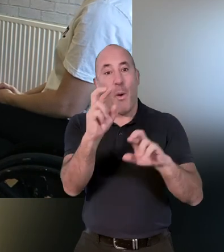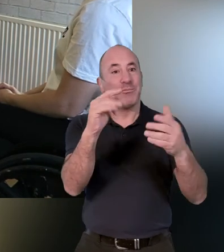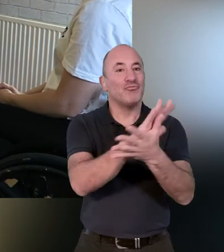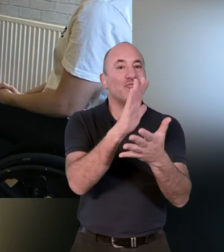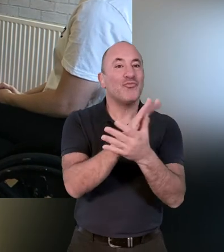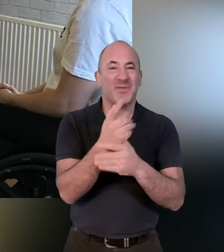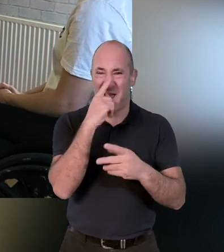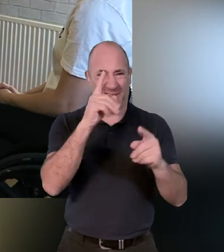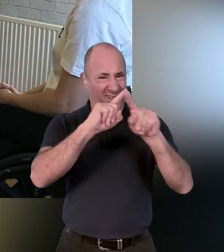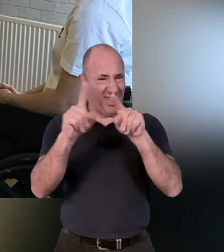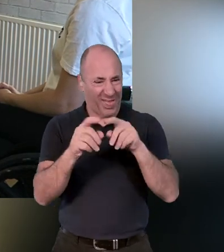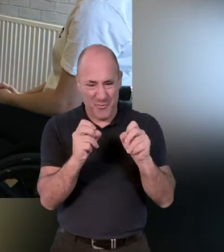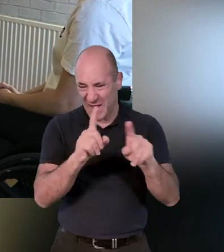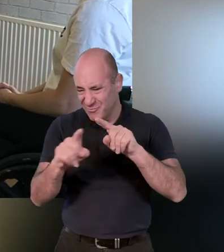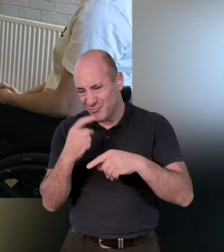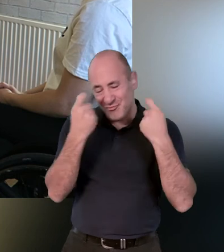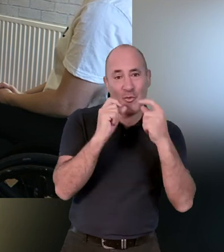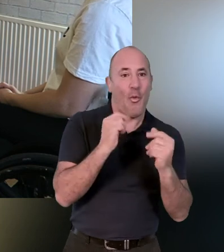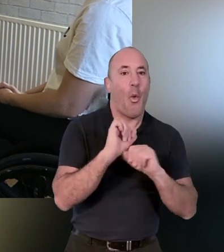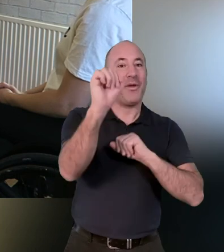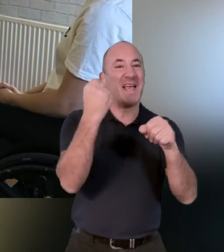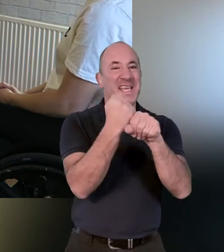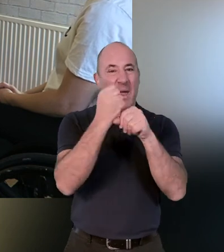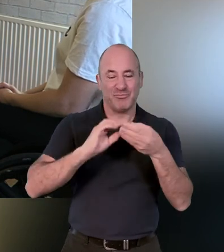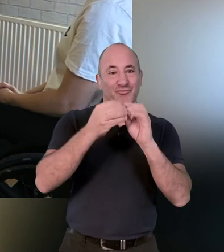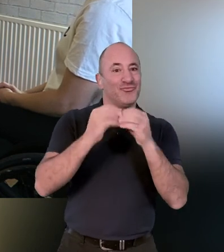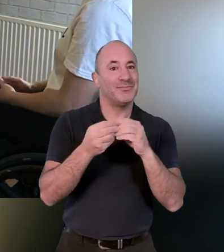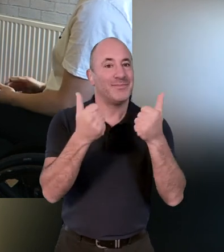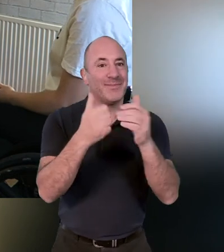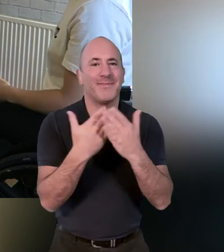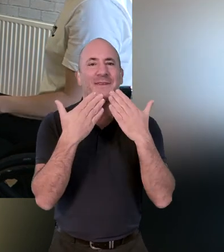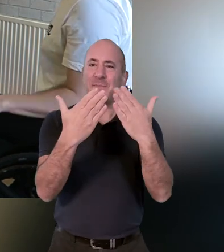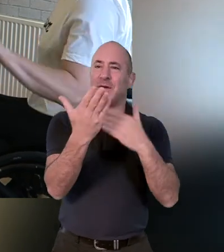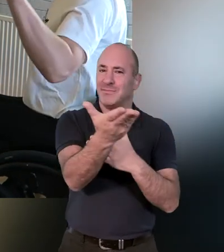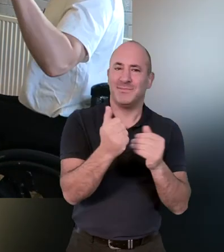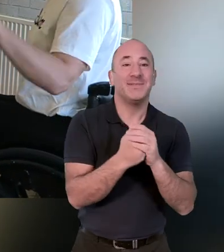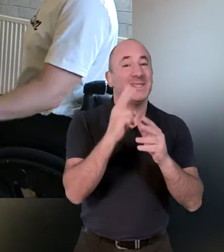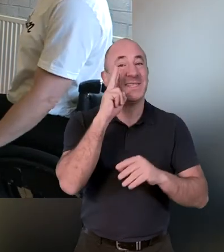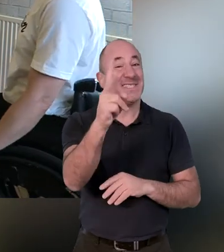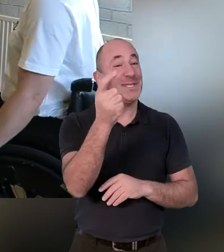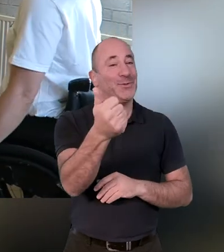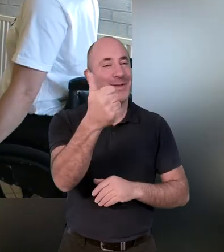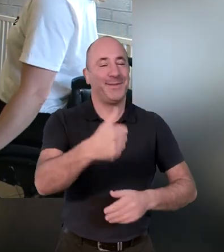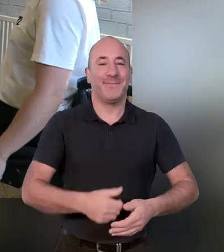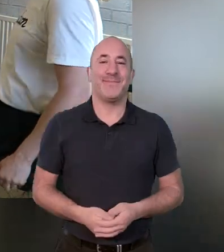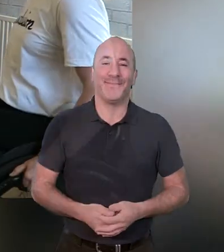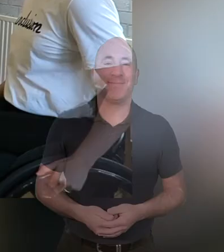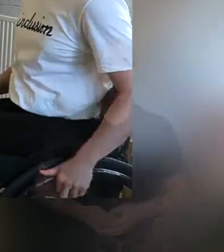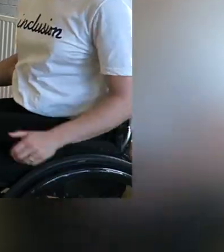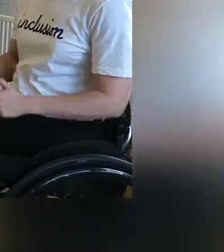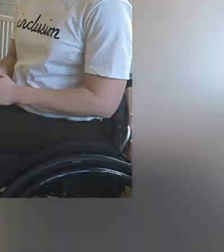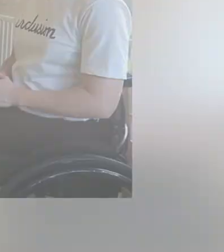Again, lots of things you can do yourselves, make up your own games. Thank you very much, Sam. Thank you, bye. See you soon.